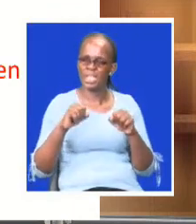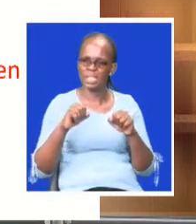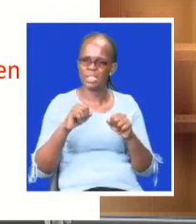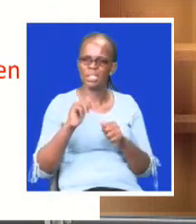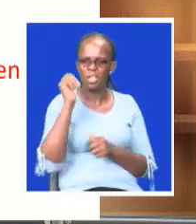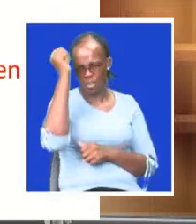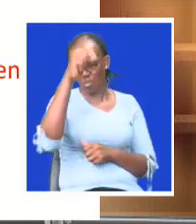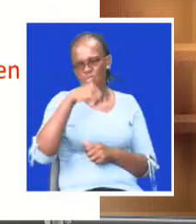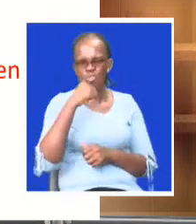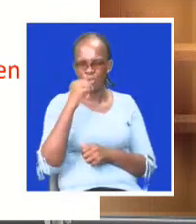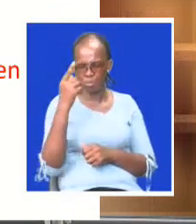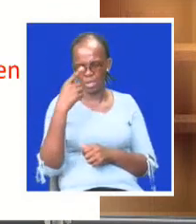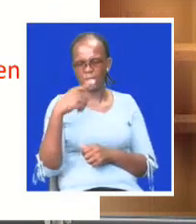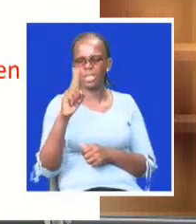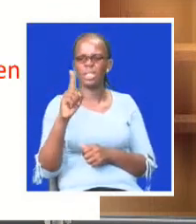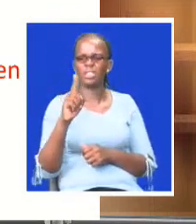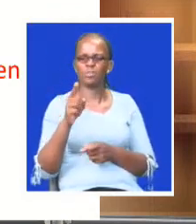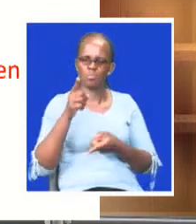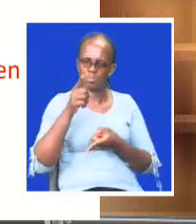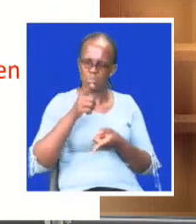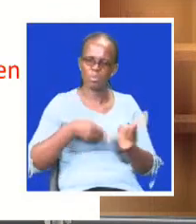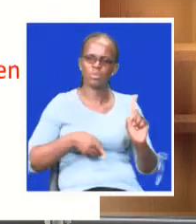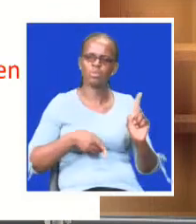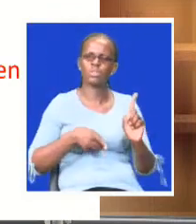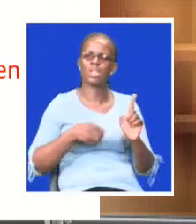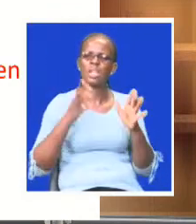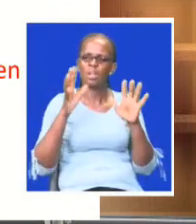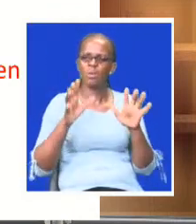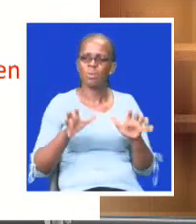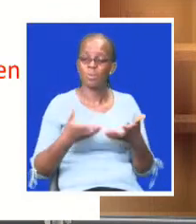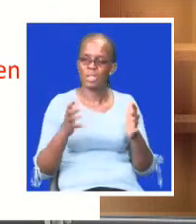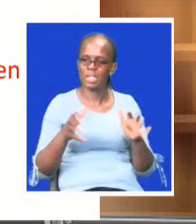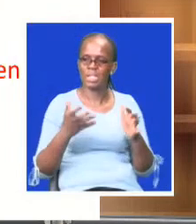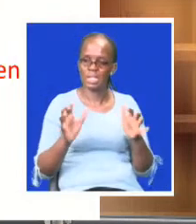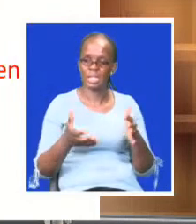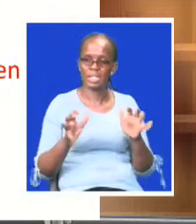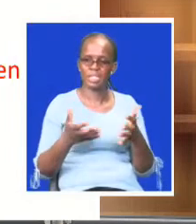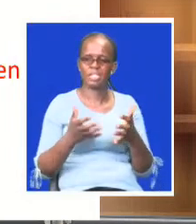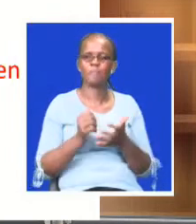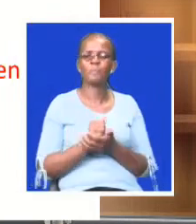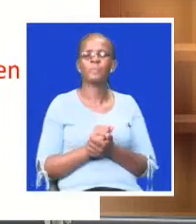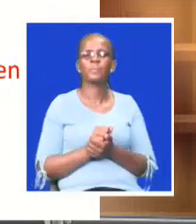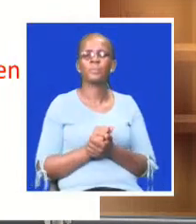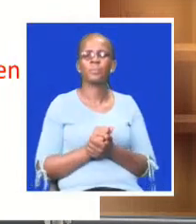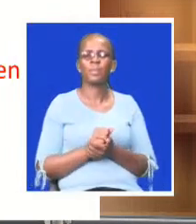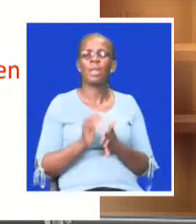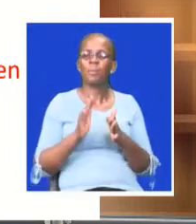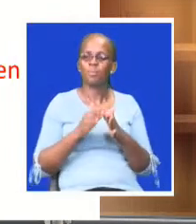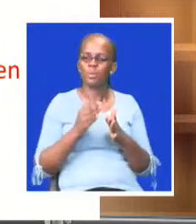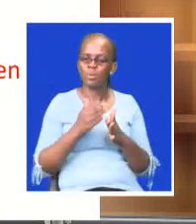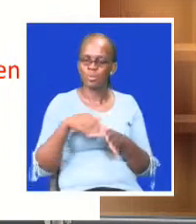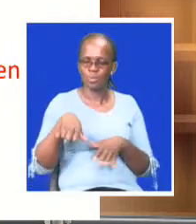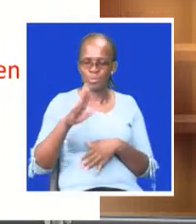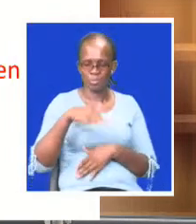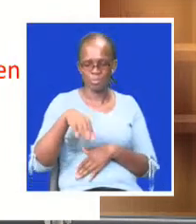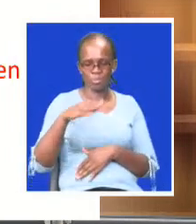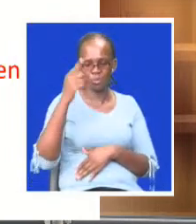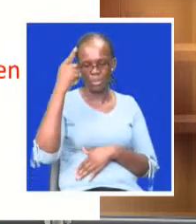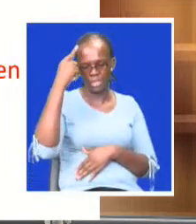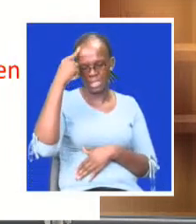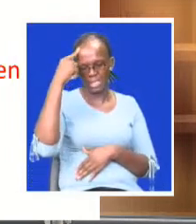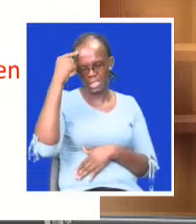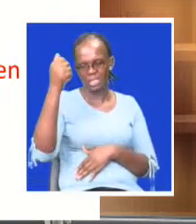God was right to chase them away from the garden because